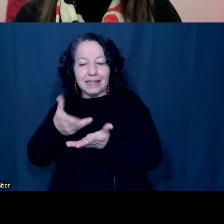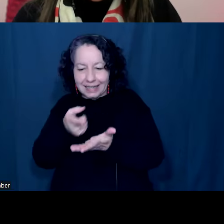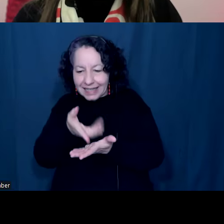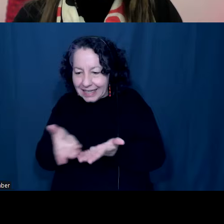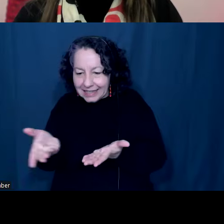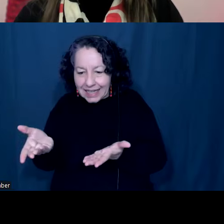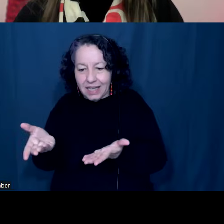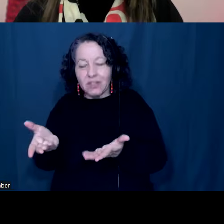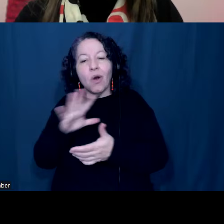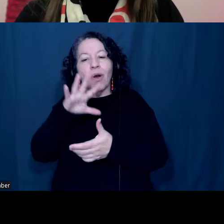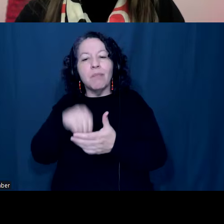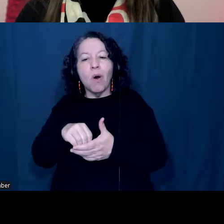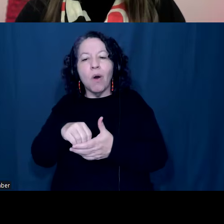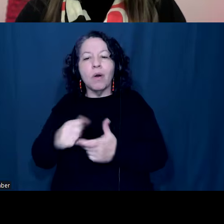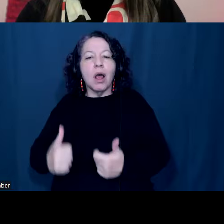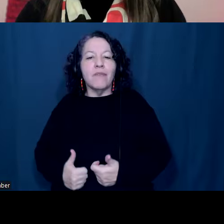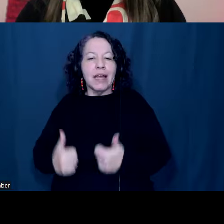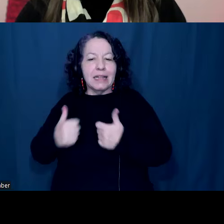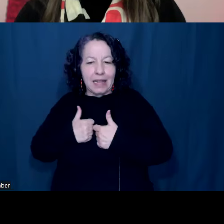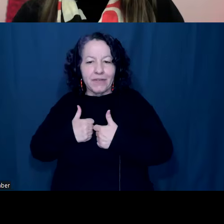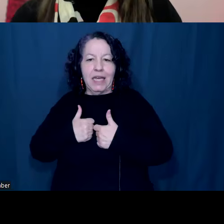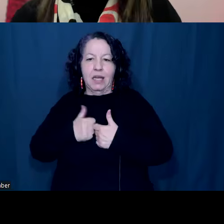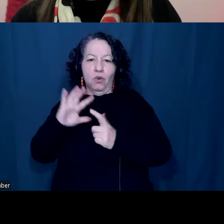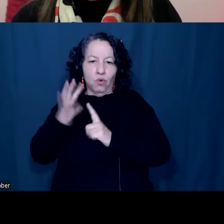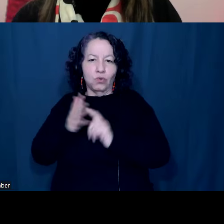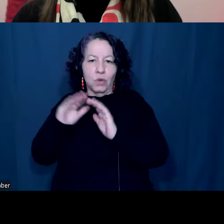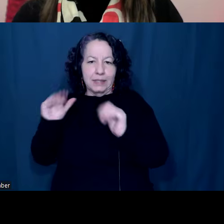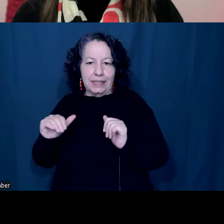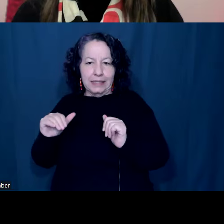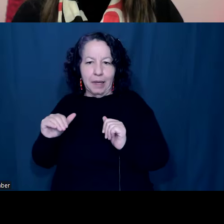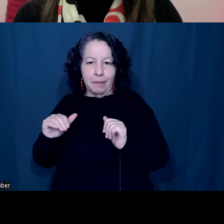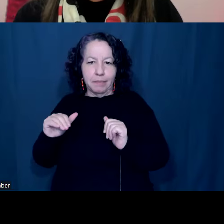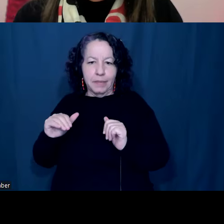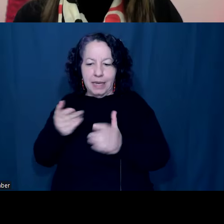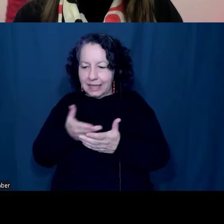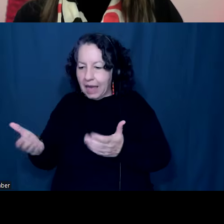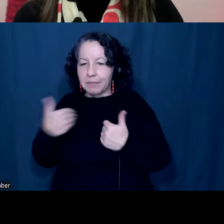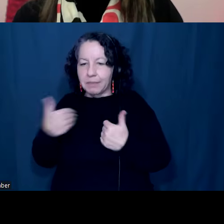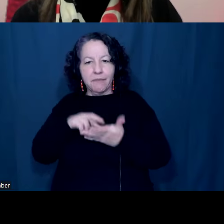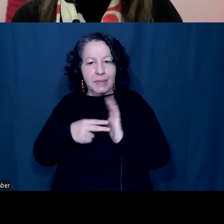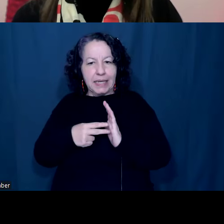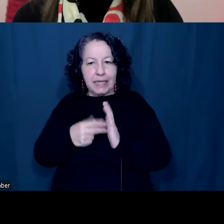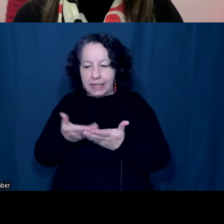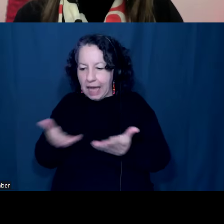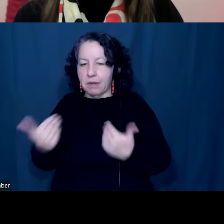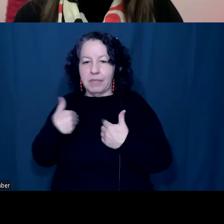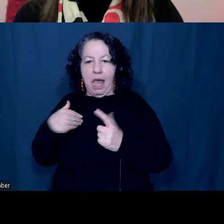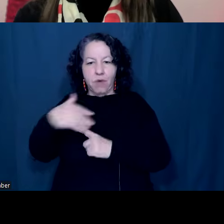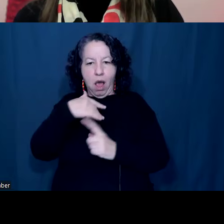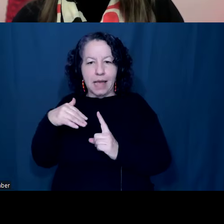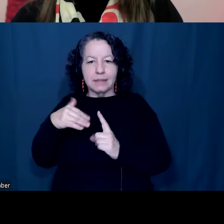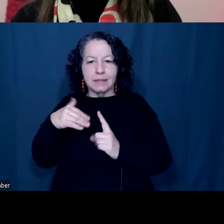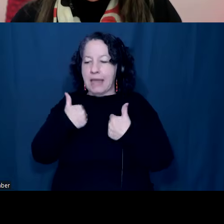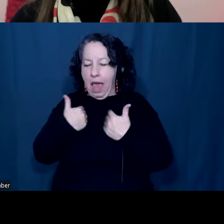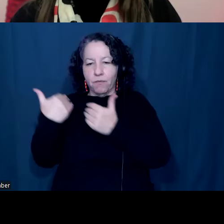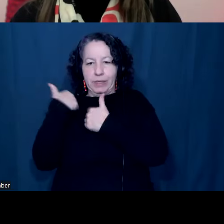of living cultural systems. They have meaning, context, and responsibility